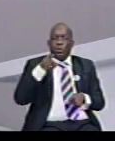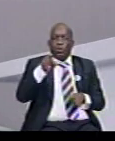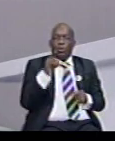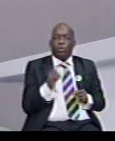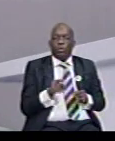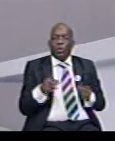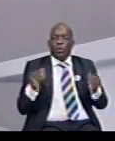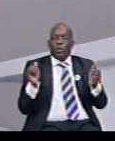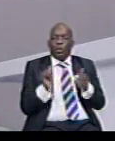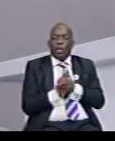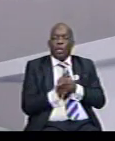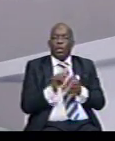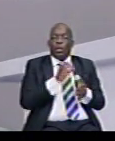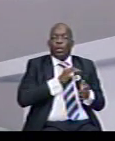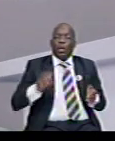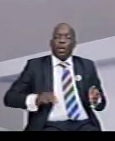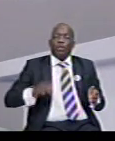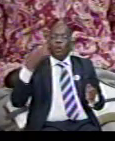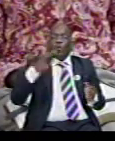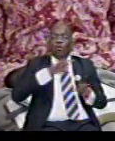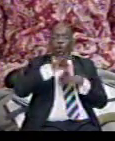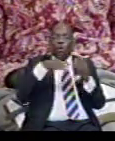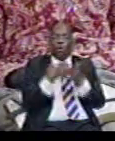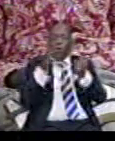all power is there with you.